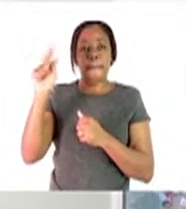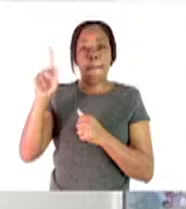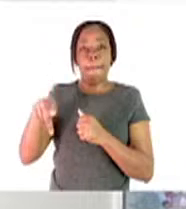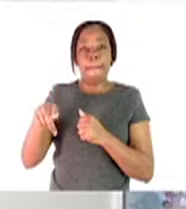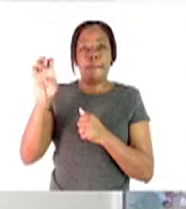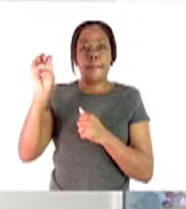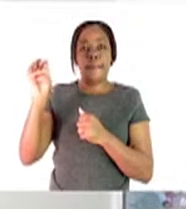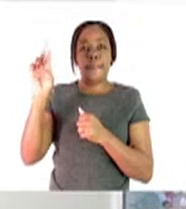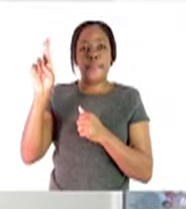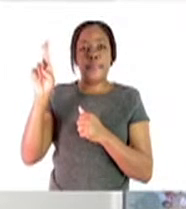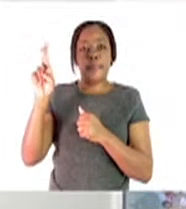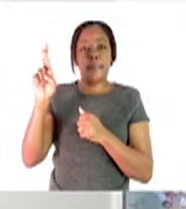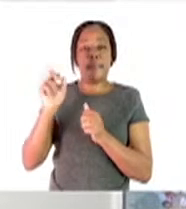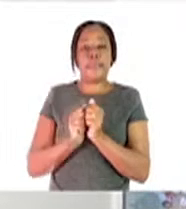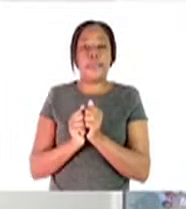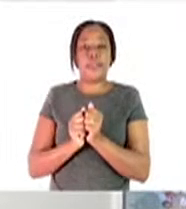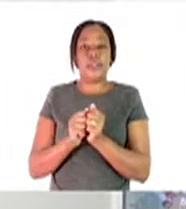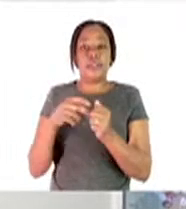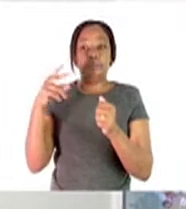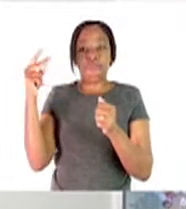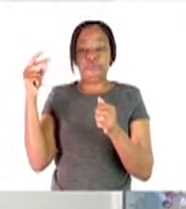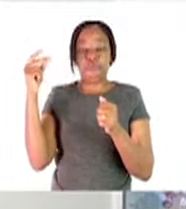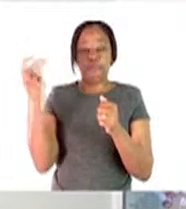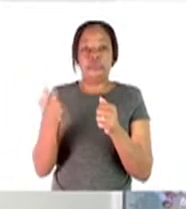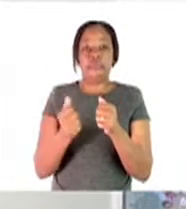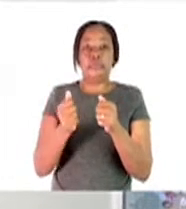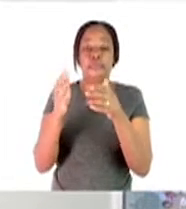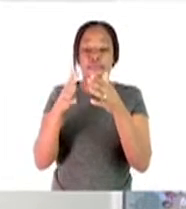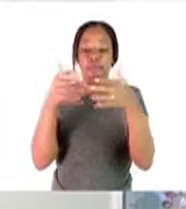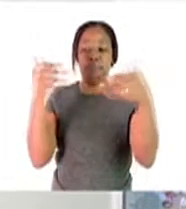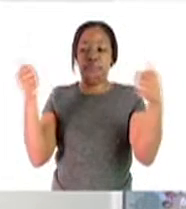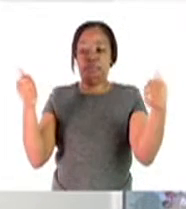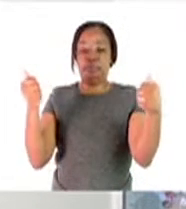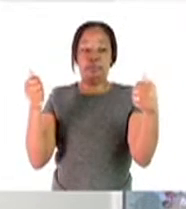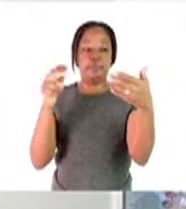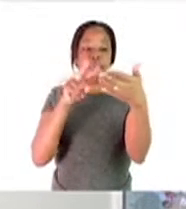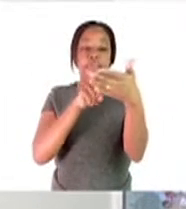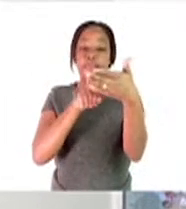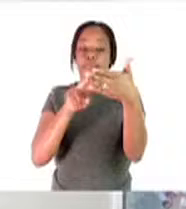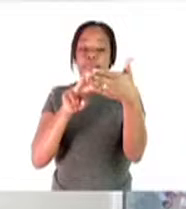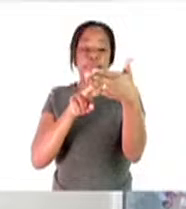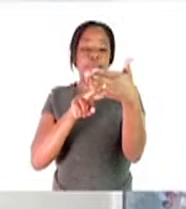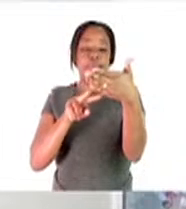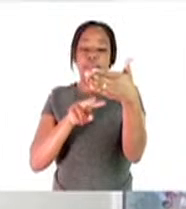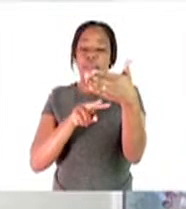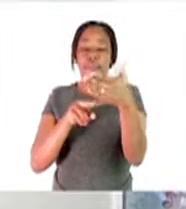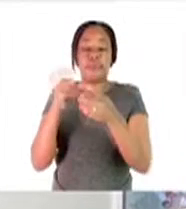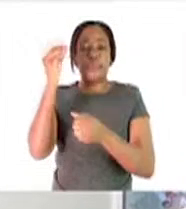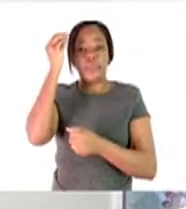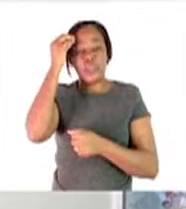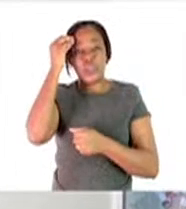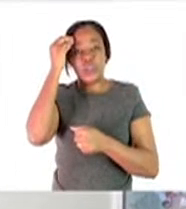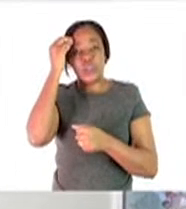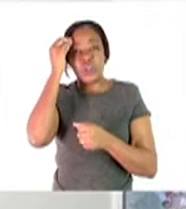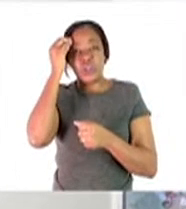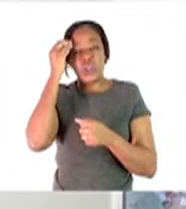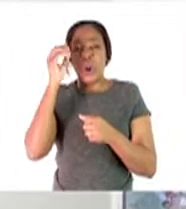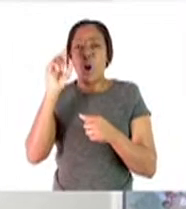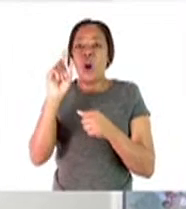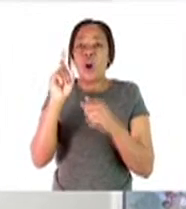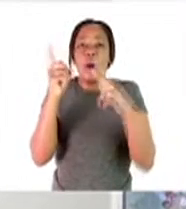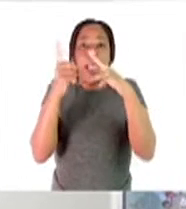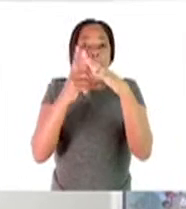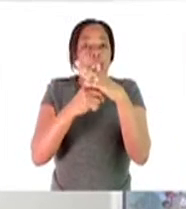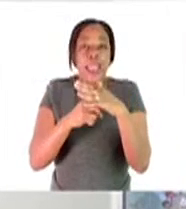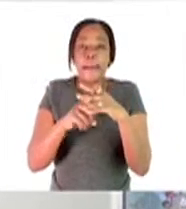affairs, what is going on in our country, what is going on in the whole world. We can update ourselves with the newspapers.